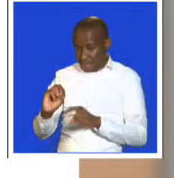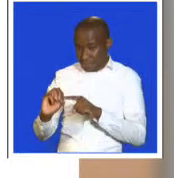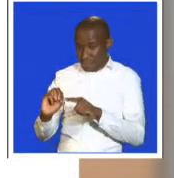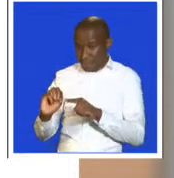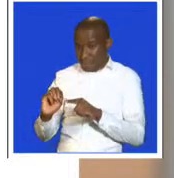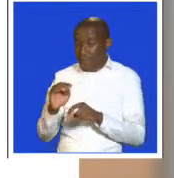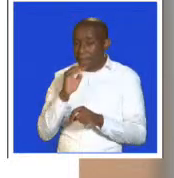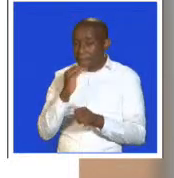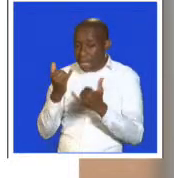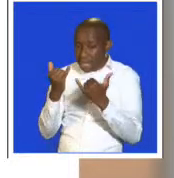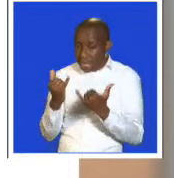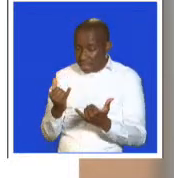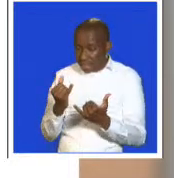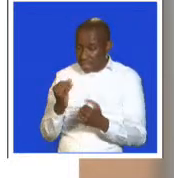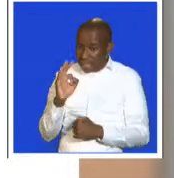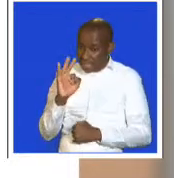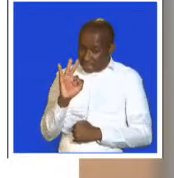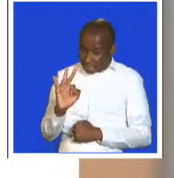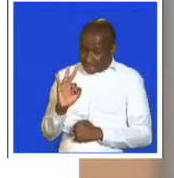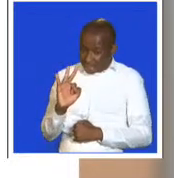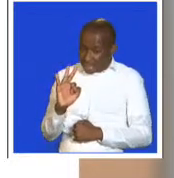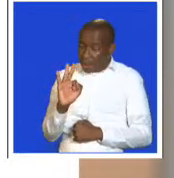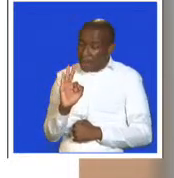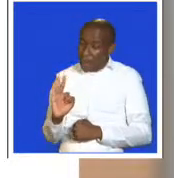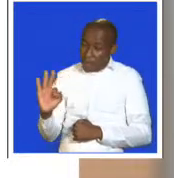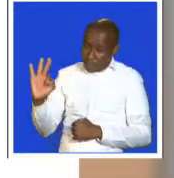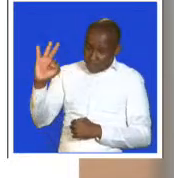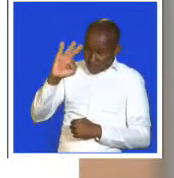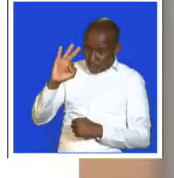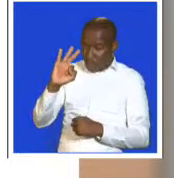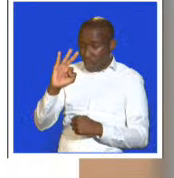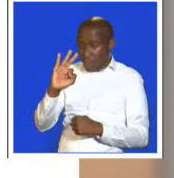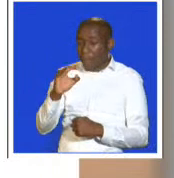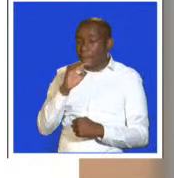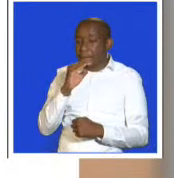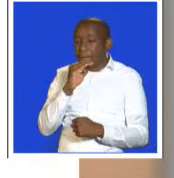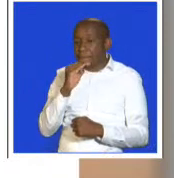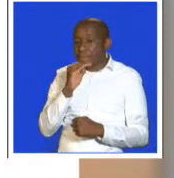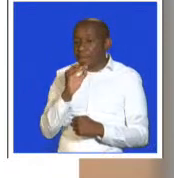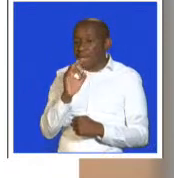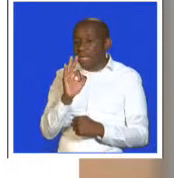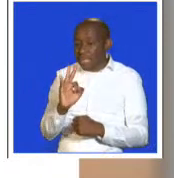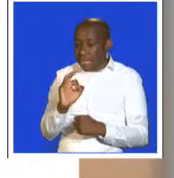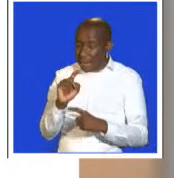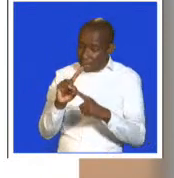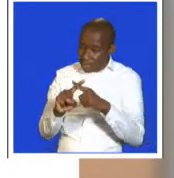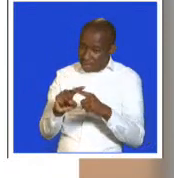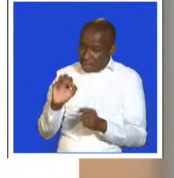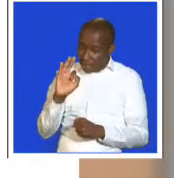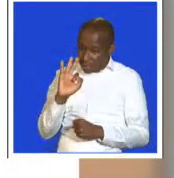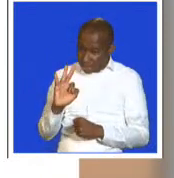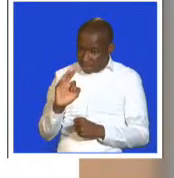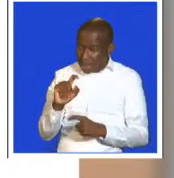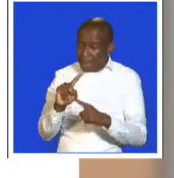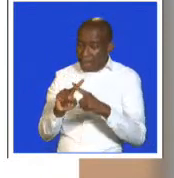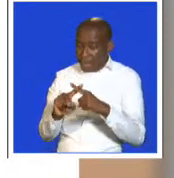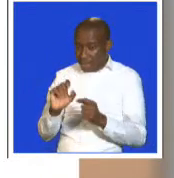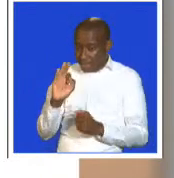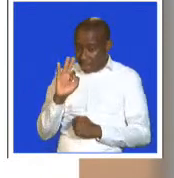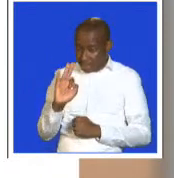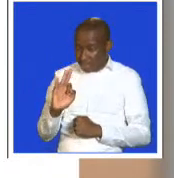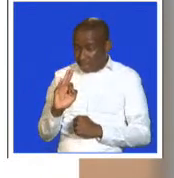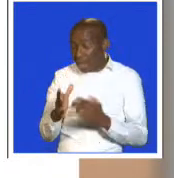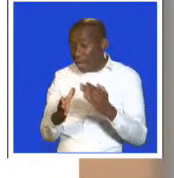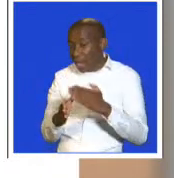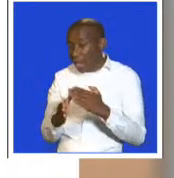us 3 raised to the power 3, which is just 3 multiplied by 3 multiplied by 3, which will give